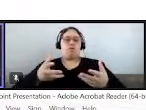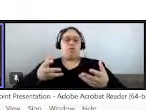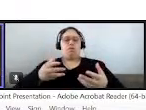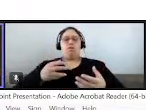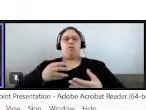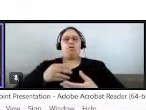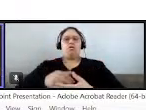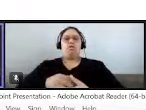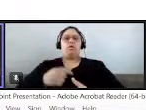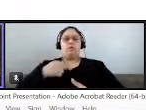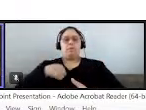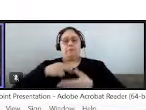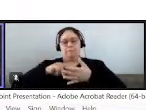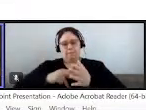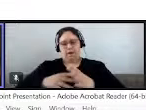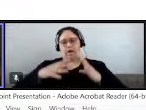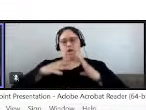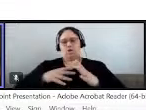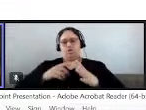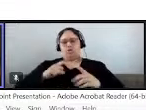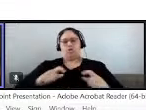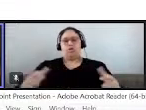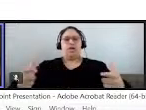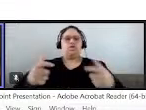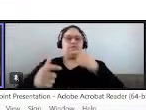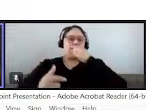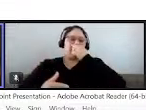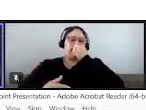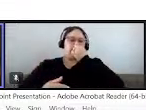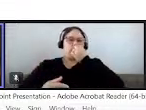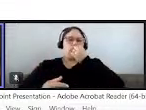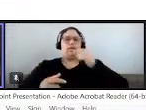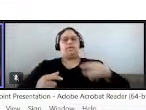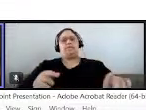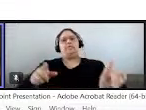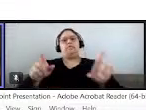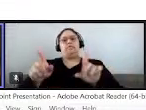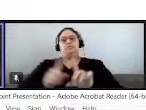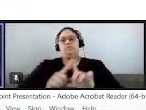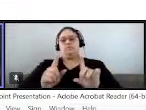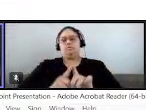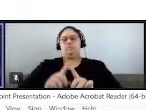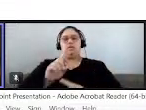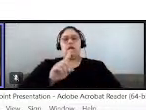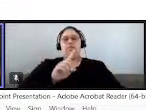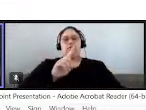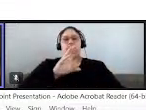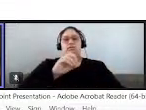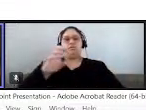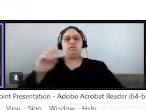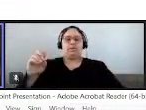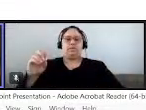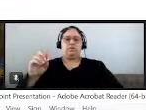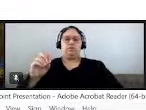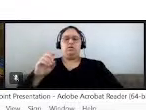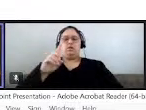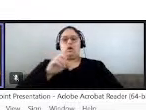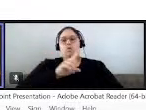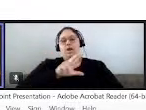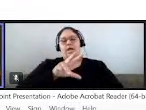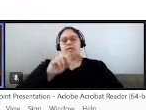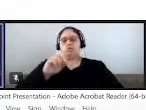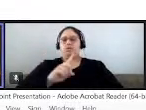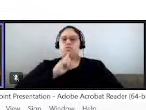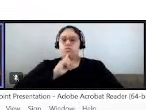I did the planning of my committee and said, I'm going to spend about, example, 400,000, you allocate 80,000.